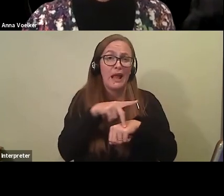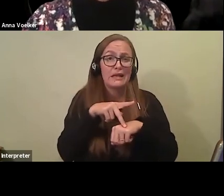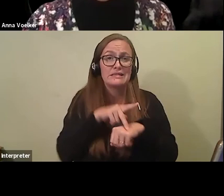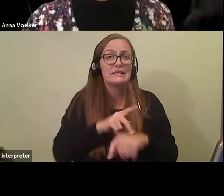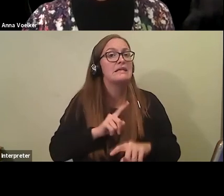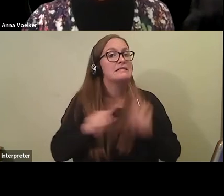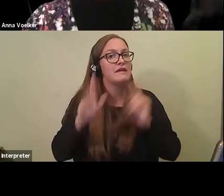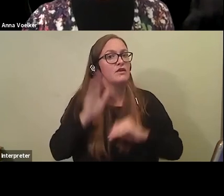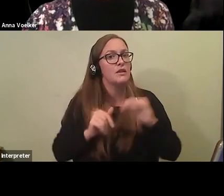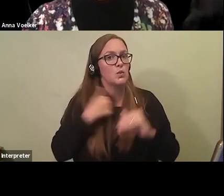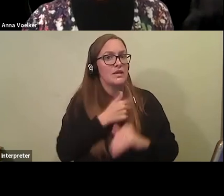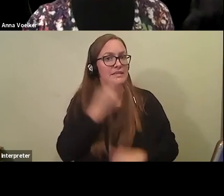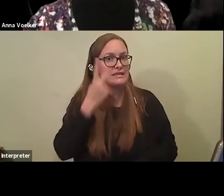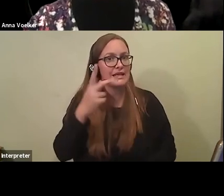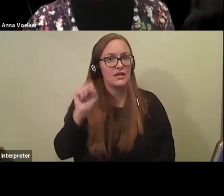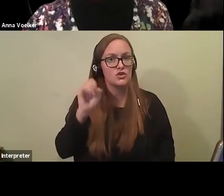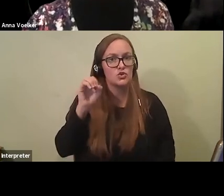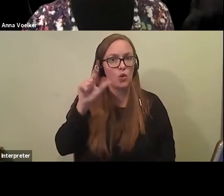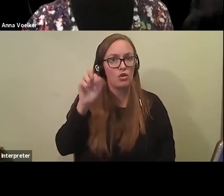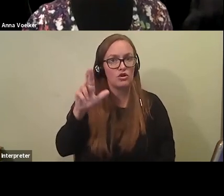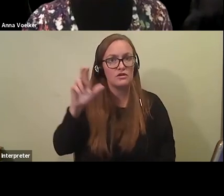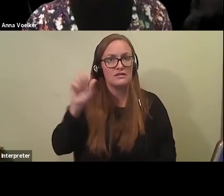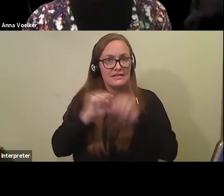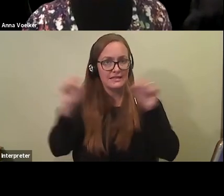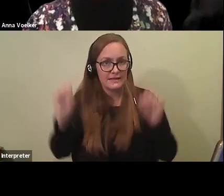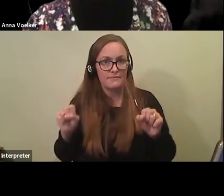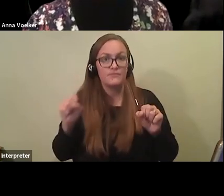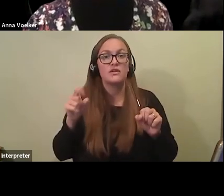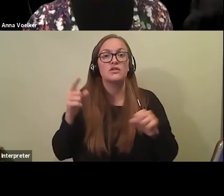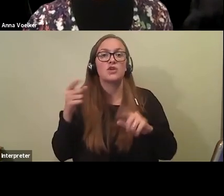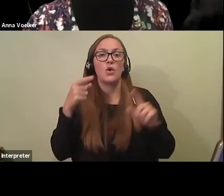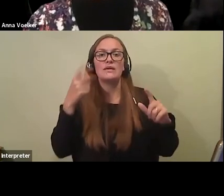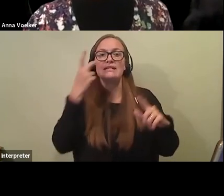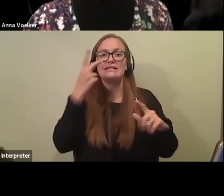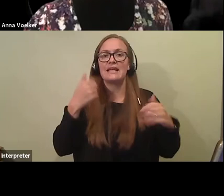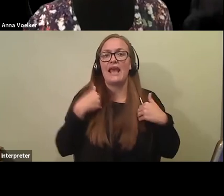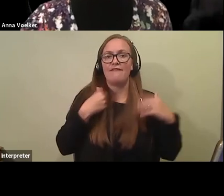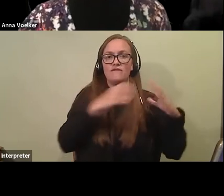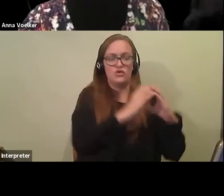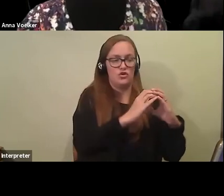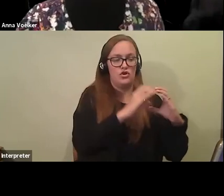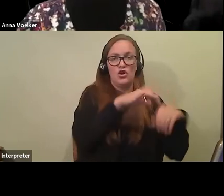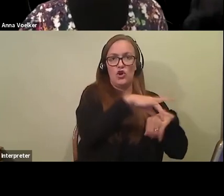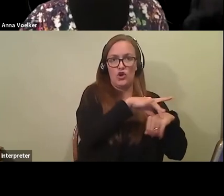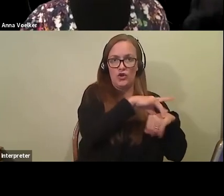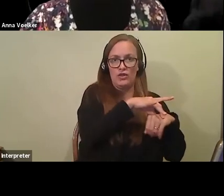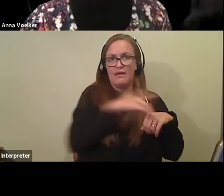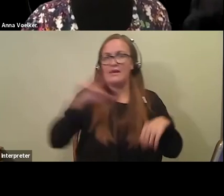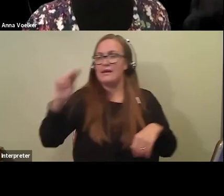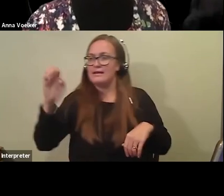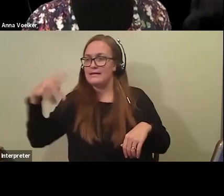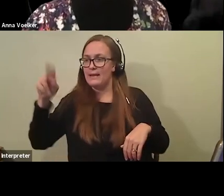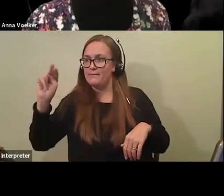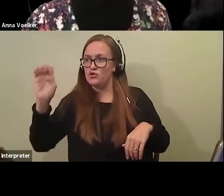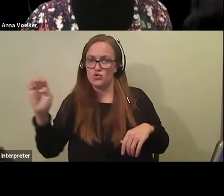solar system. They're so-called super-Earths. So you have Earth this way, and then Neptune will be over here, and you get all these things in between the two. And these are